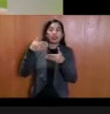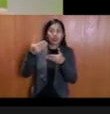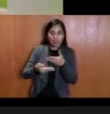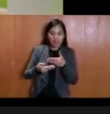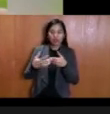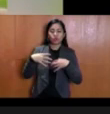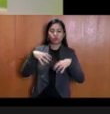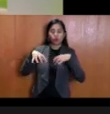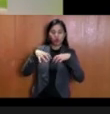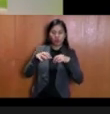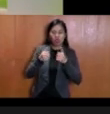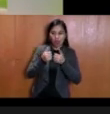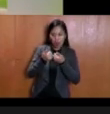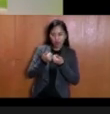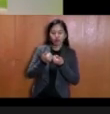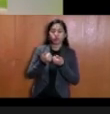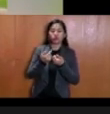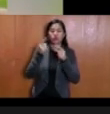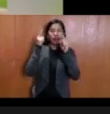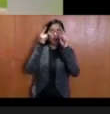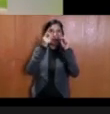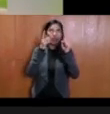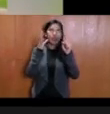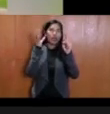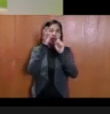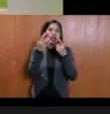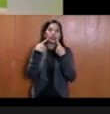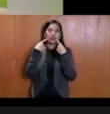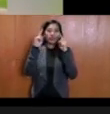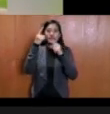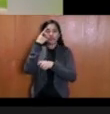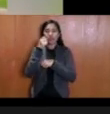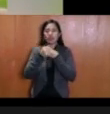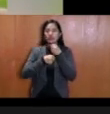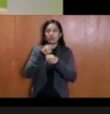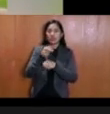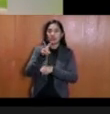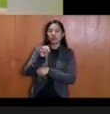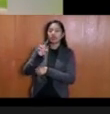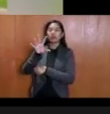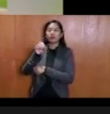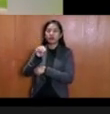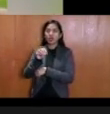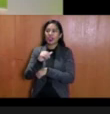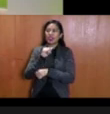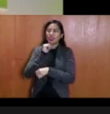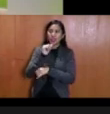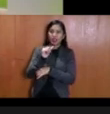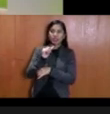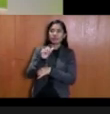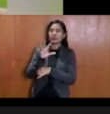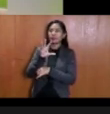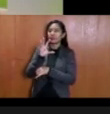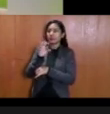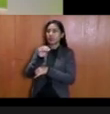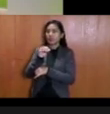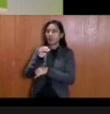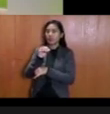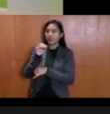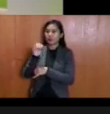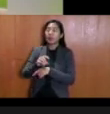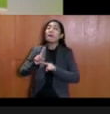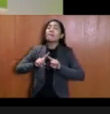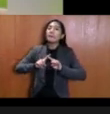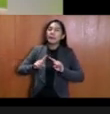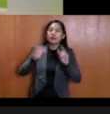2050, which we target it should be more than, not 50, but more than renewables. So with today's